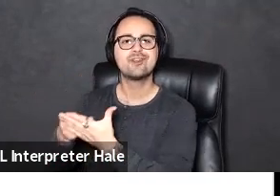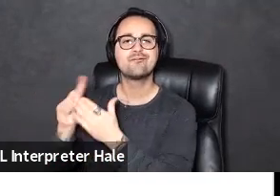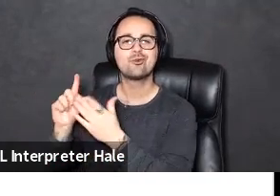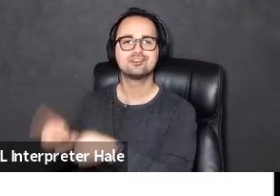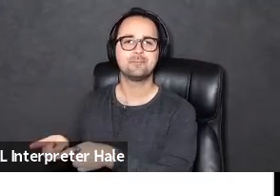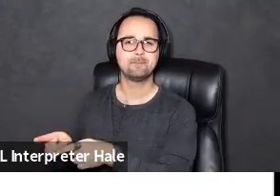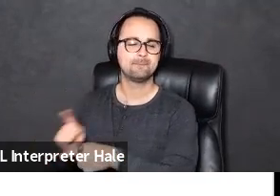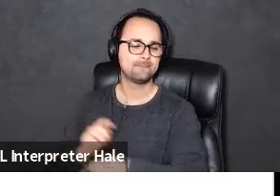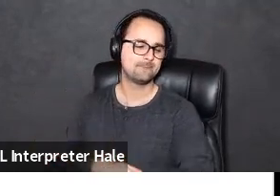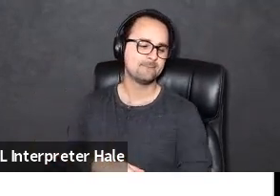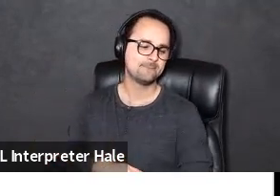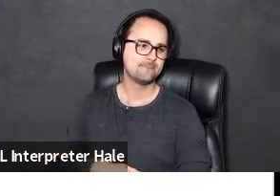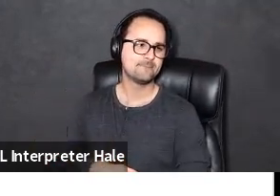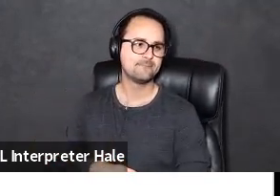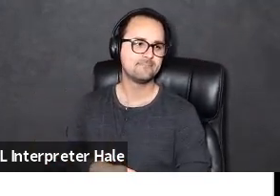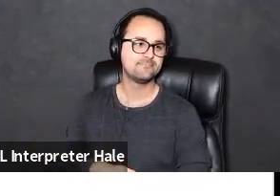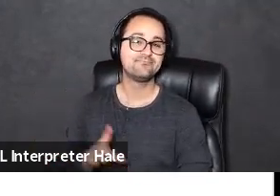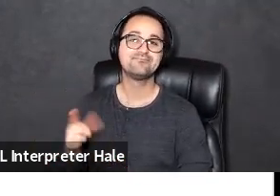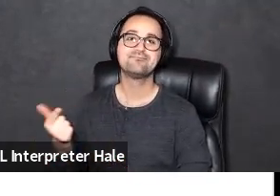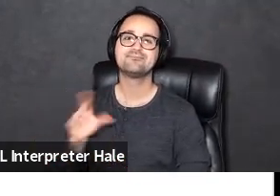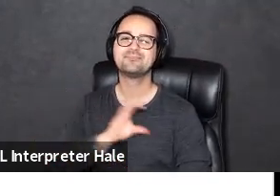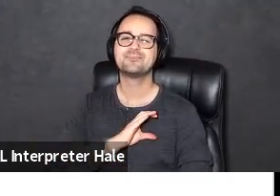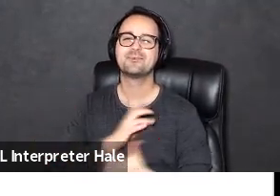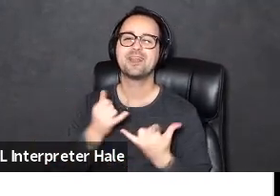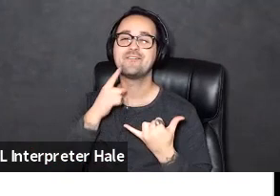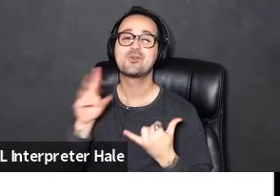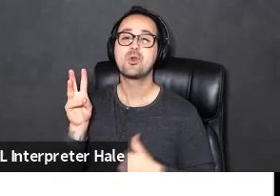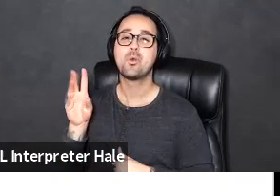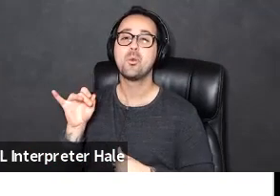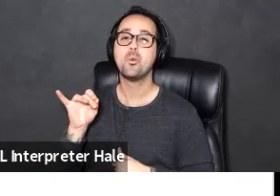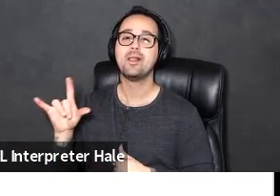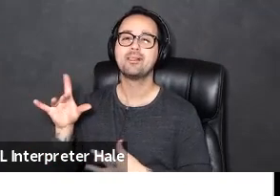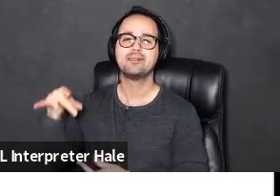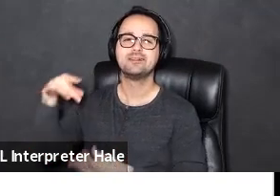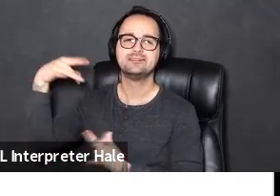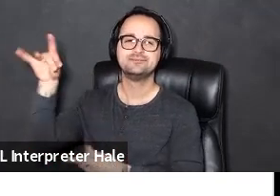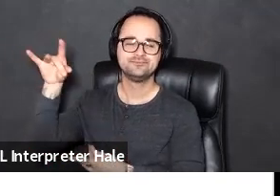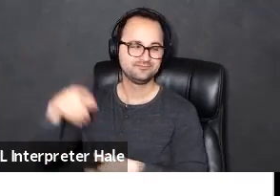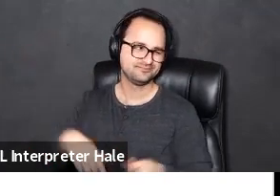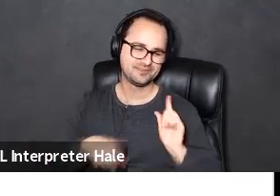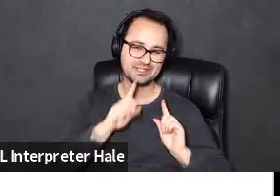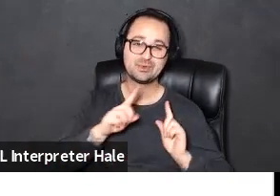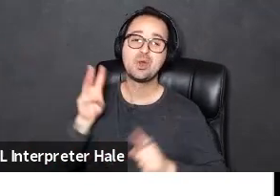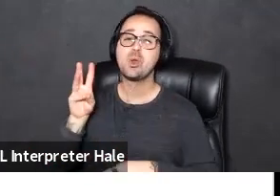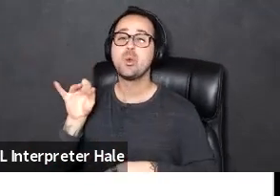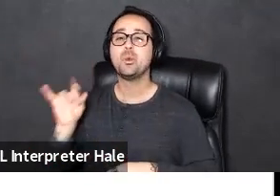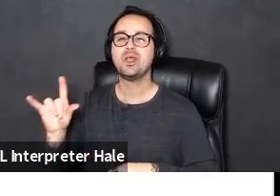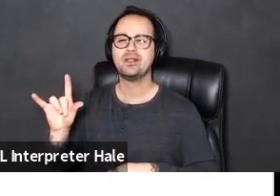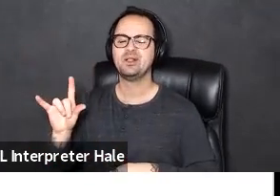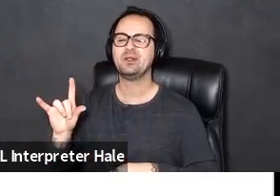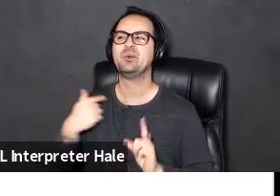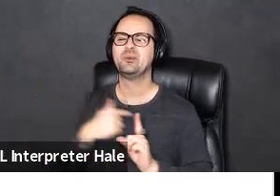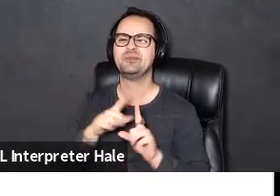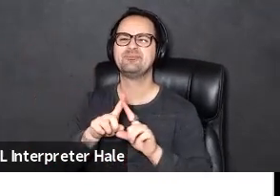individual. Craig, I'm going to turn this over to you for a will. Yeah, sure. So a will, you know, that's something we ask